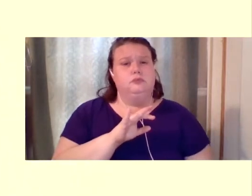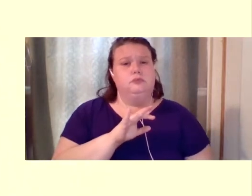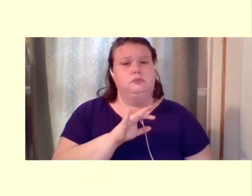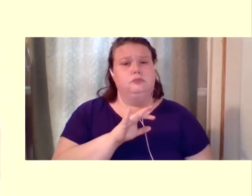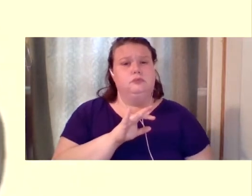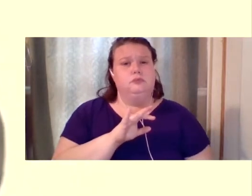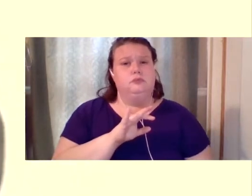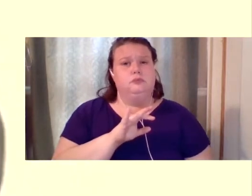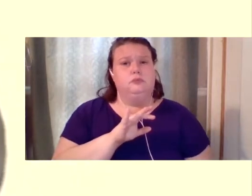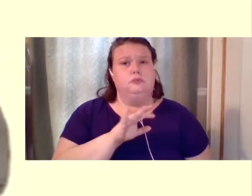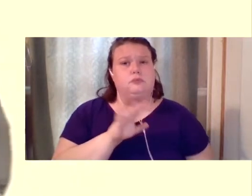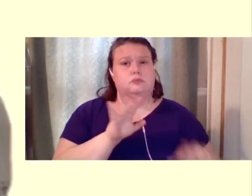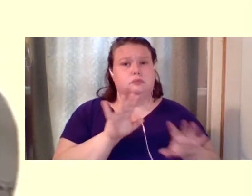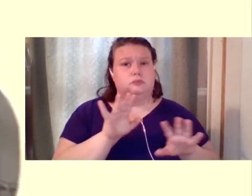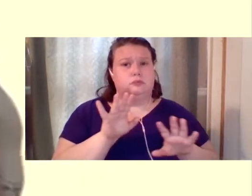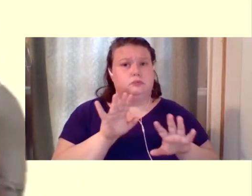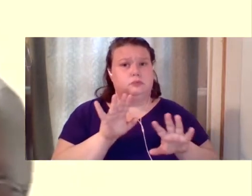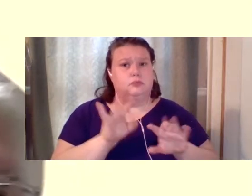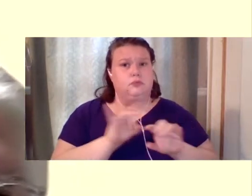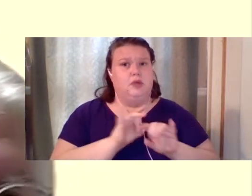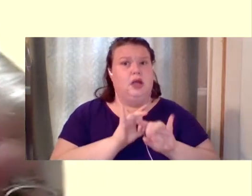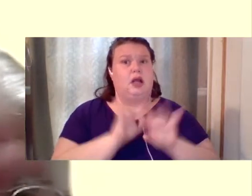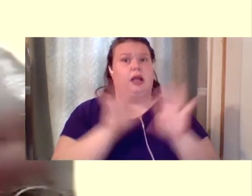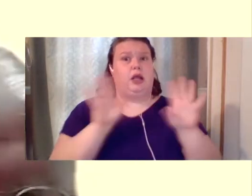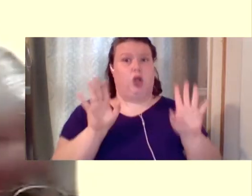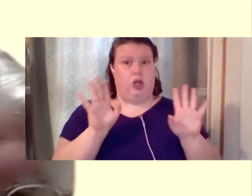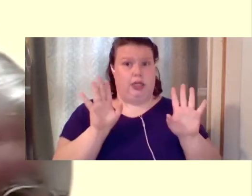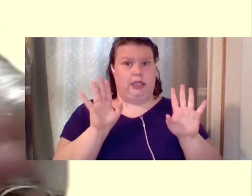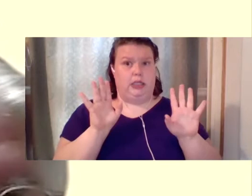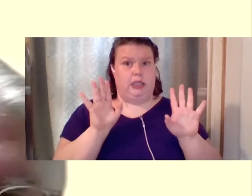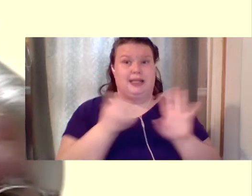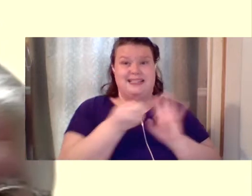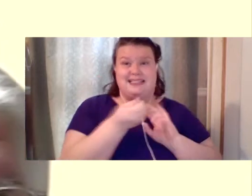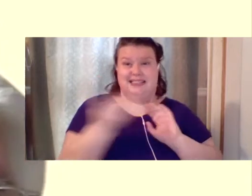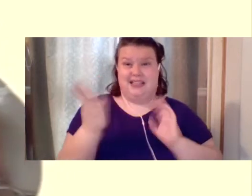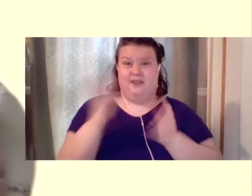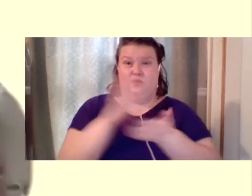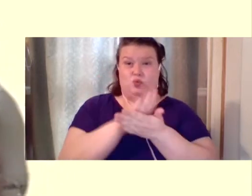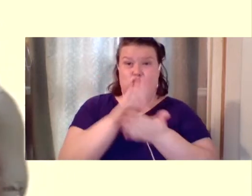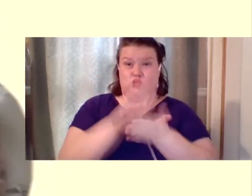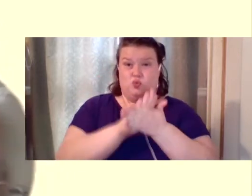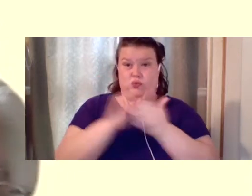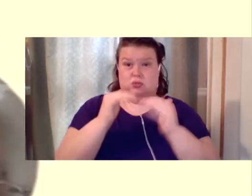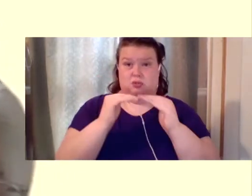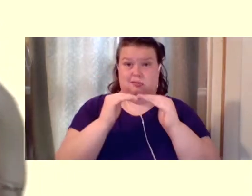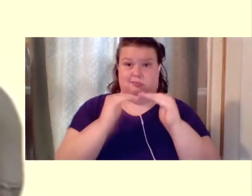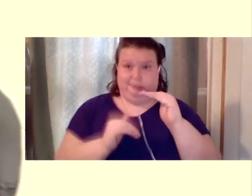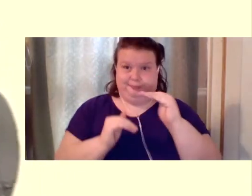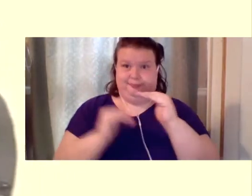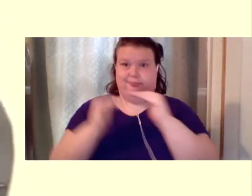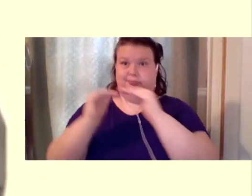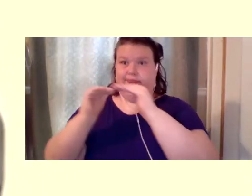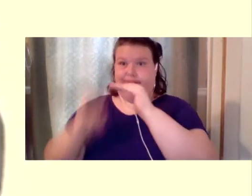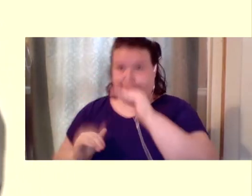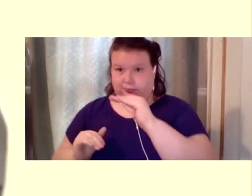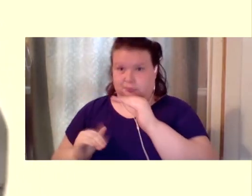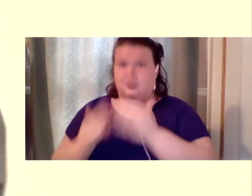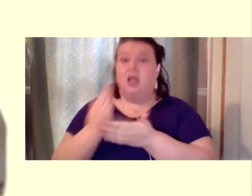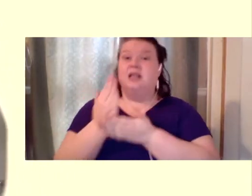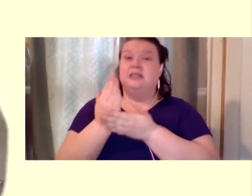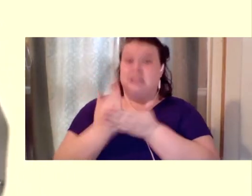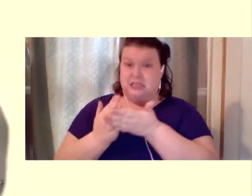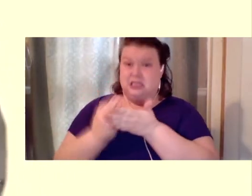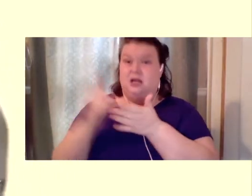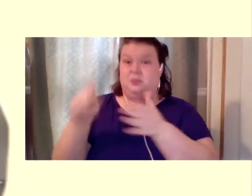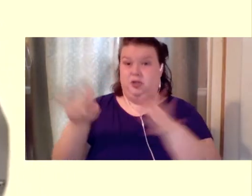using several facilities. So some of them need to be consolidated at a minimum, but